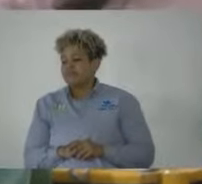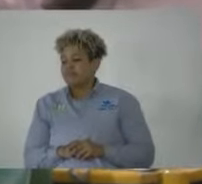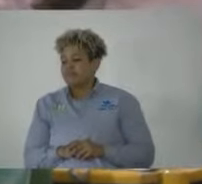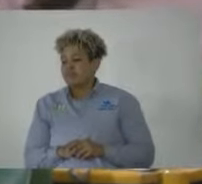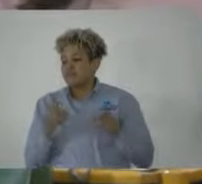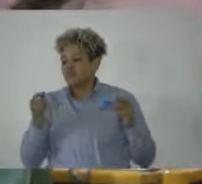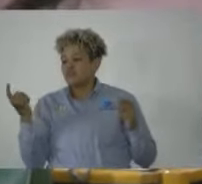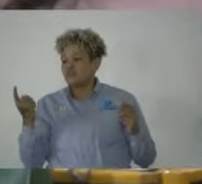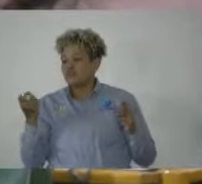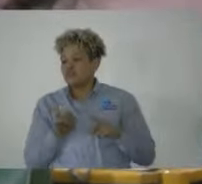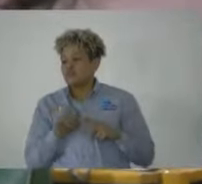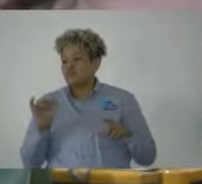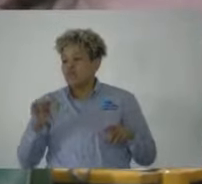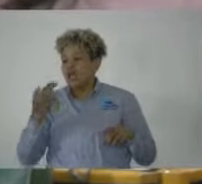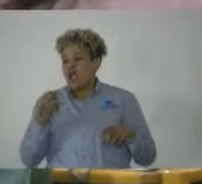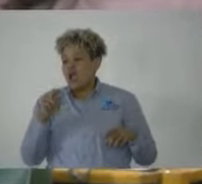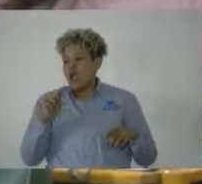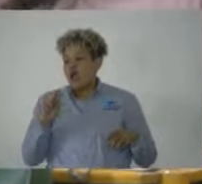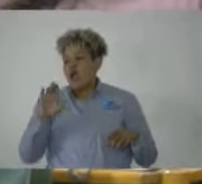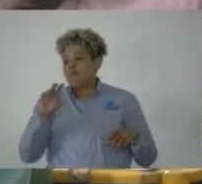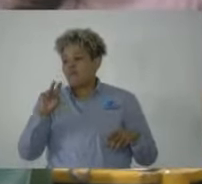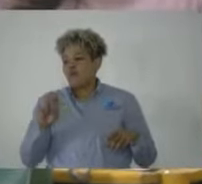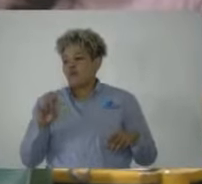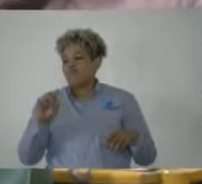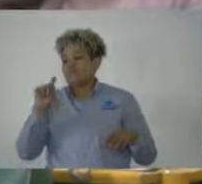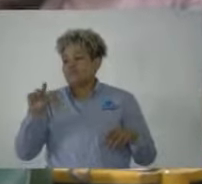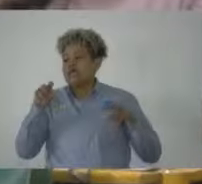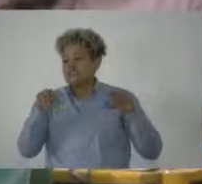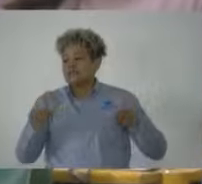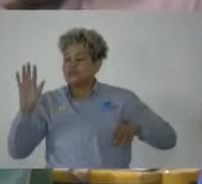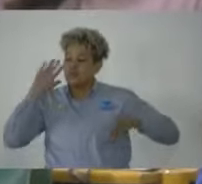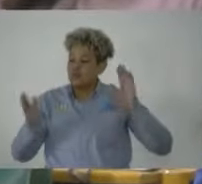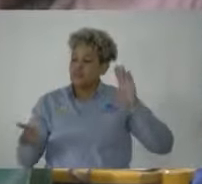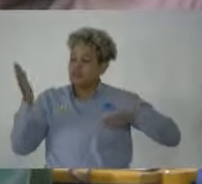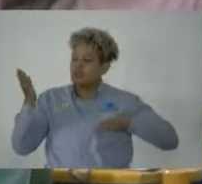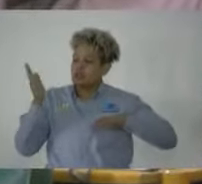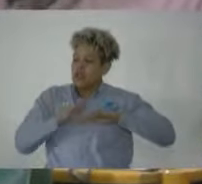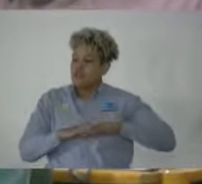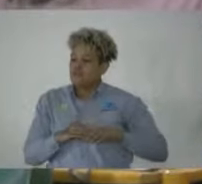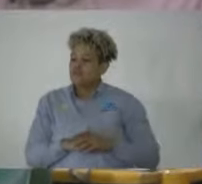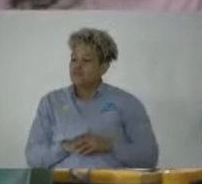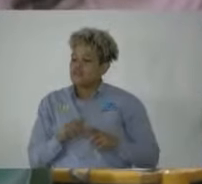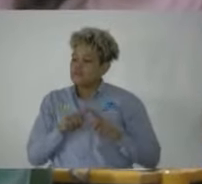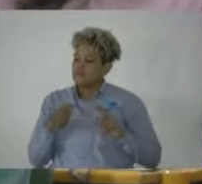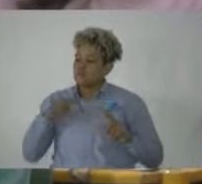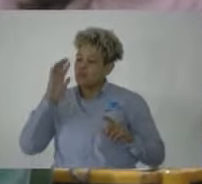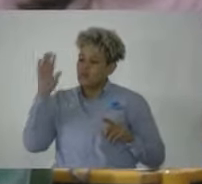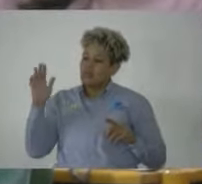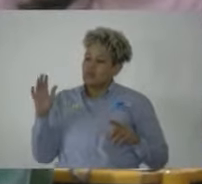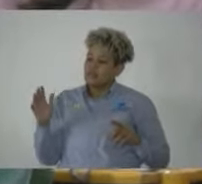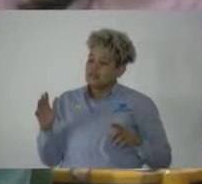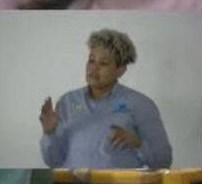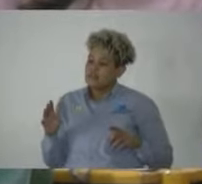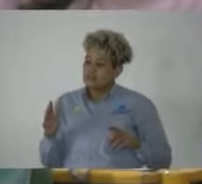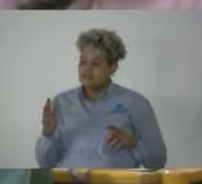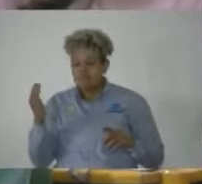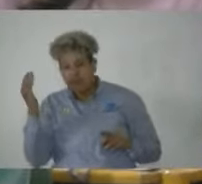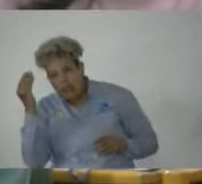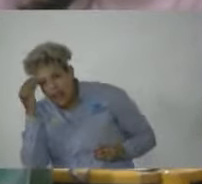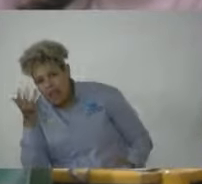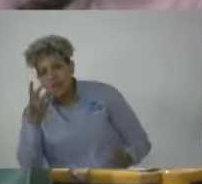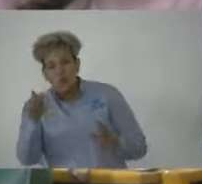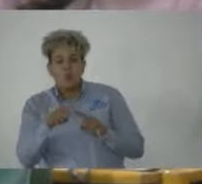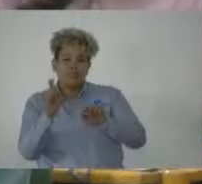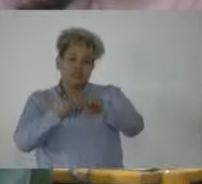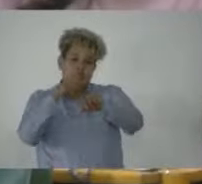do something like Harmony Coal, tax expenditures are going to go up. Yeah? But again, we will totally be transparent on that when that